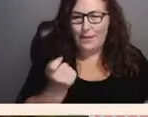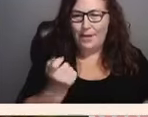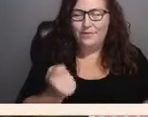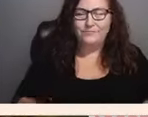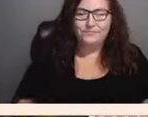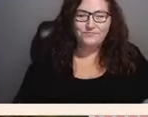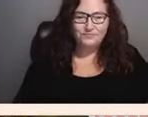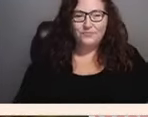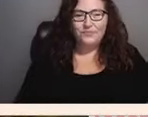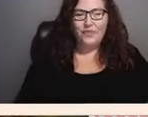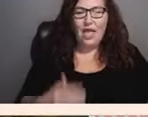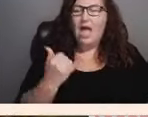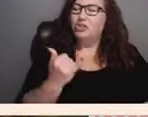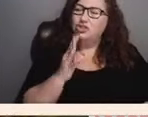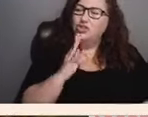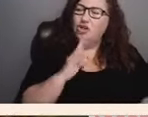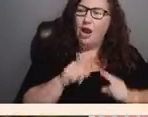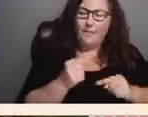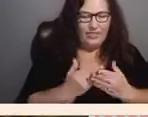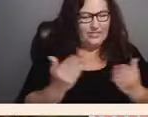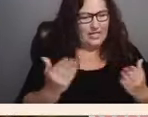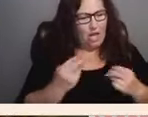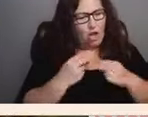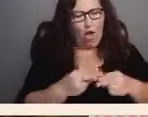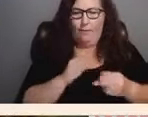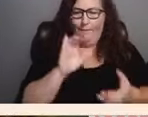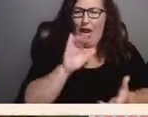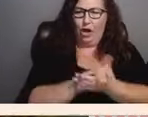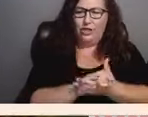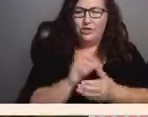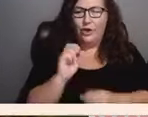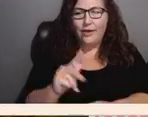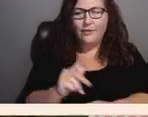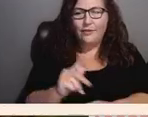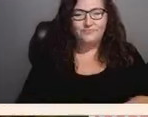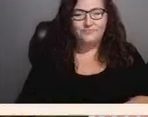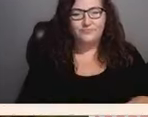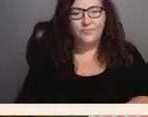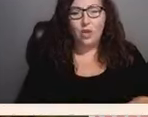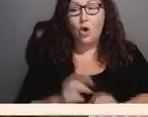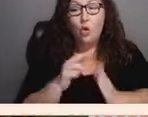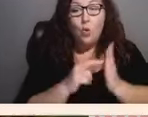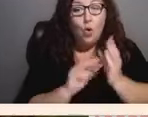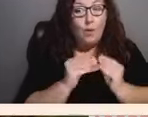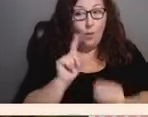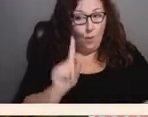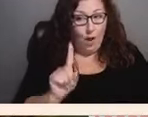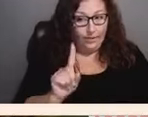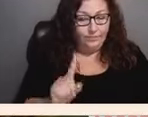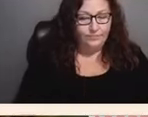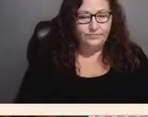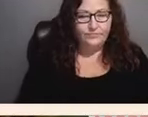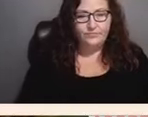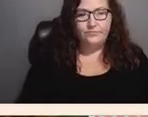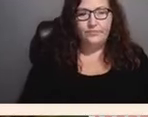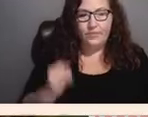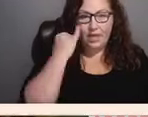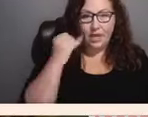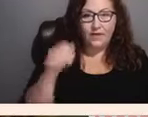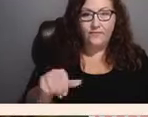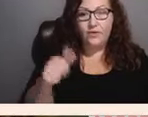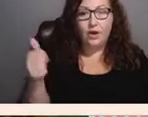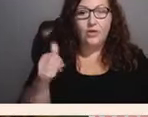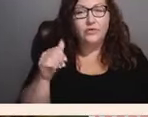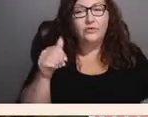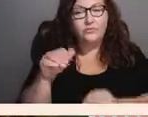let's just talk about this thing called marriage, all right? Rule one, if you're a significant other,